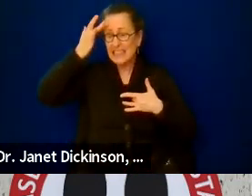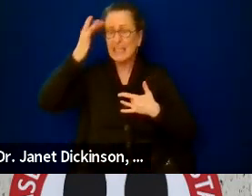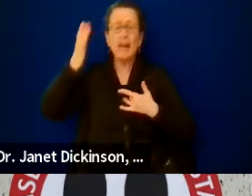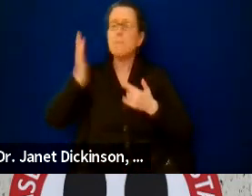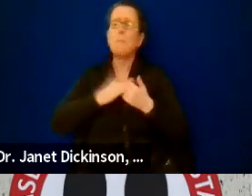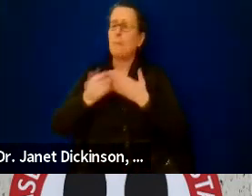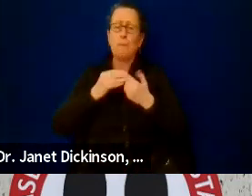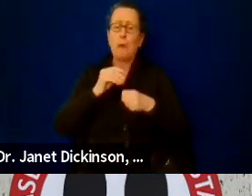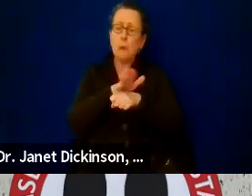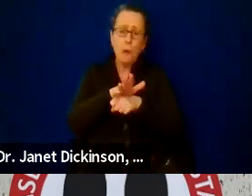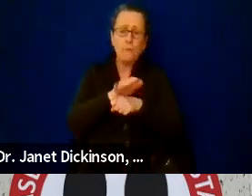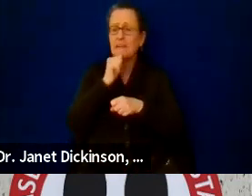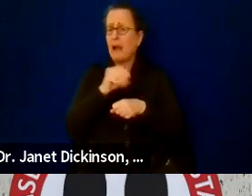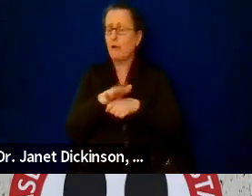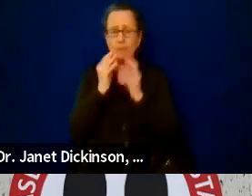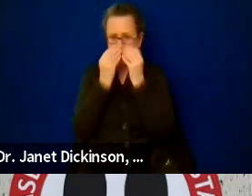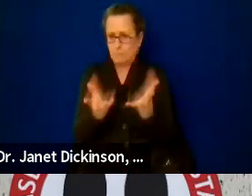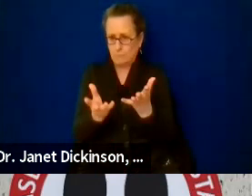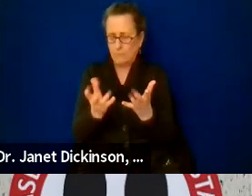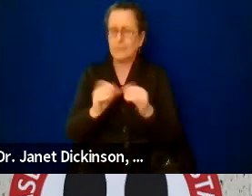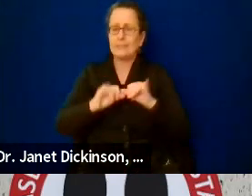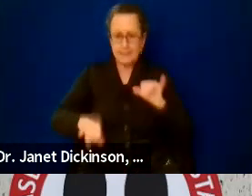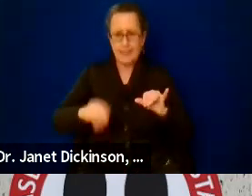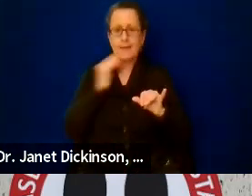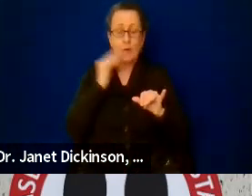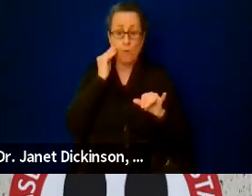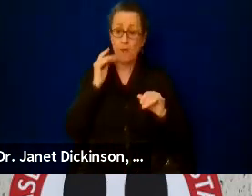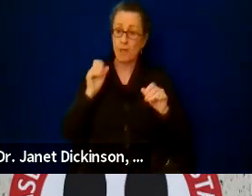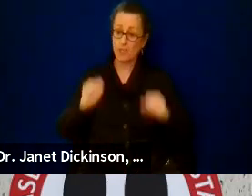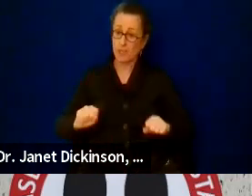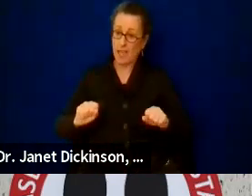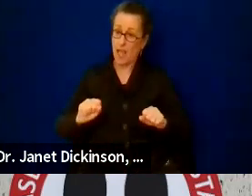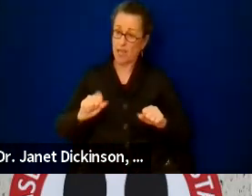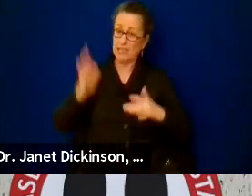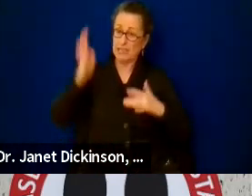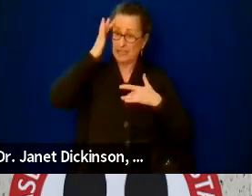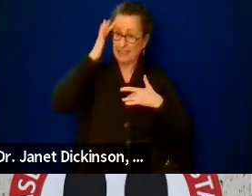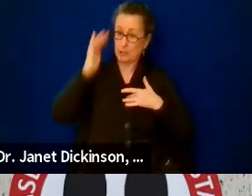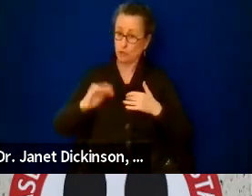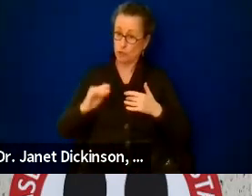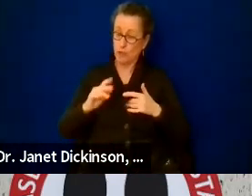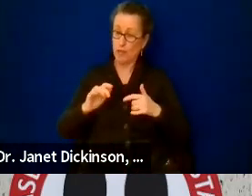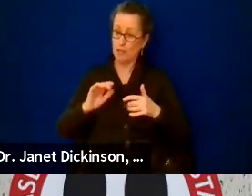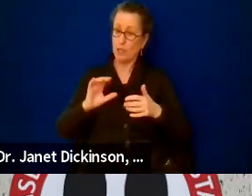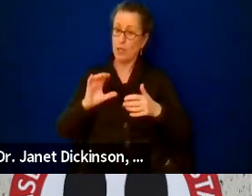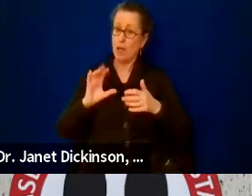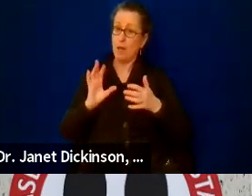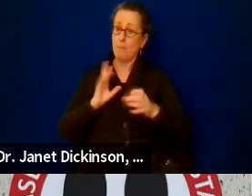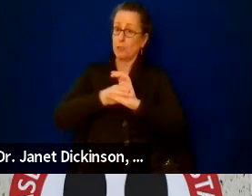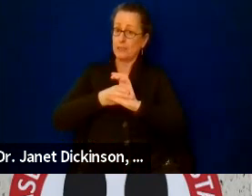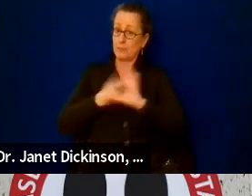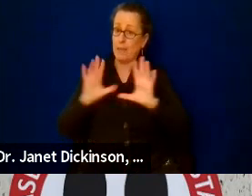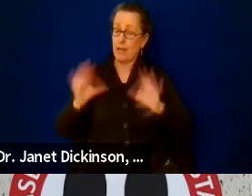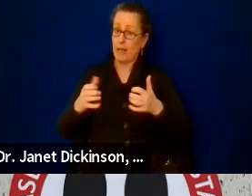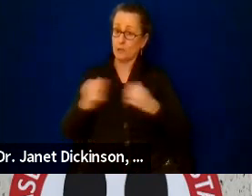those students still have the option to attend school remotely for that day or those days so they don't fall behind? That's a